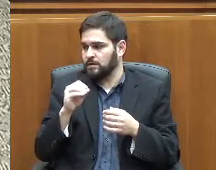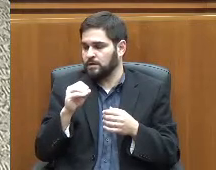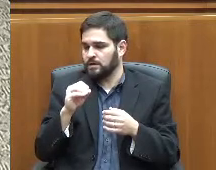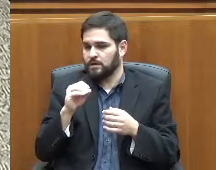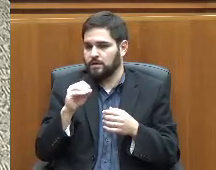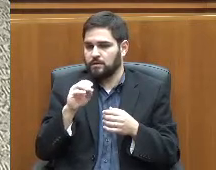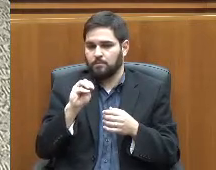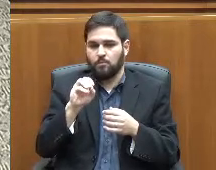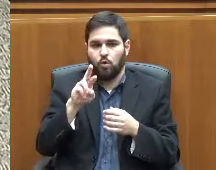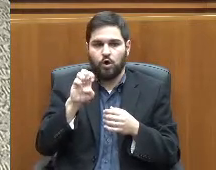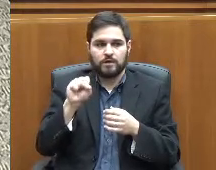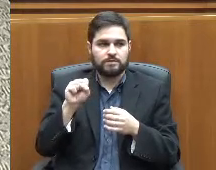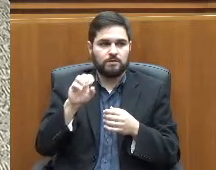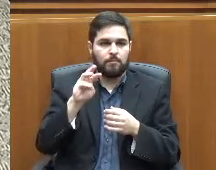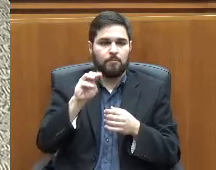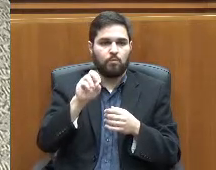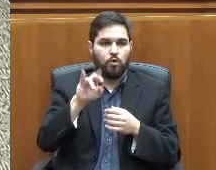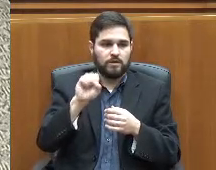Mr. Morris.